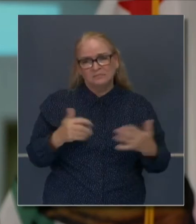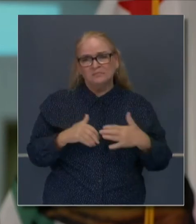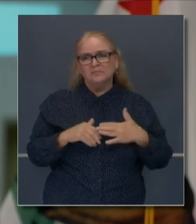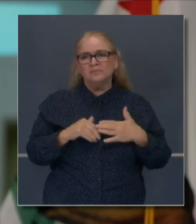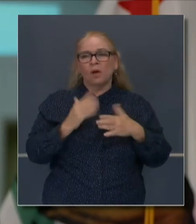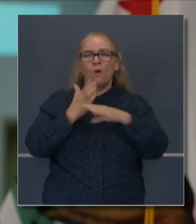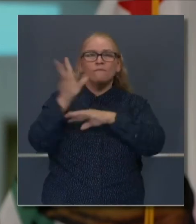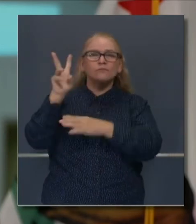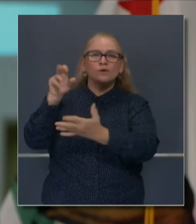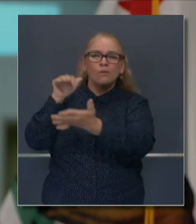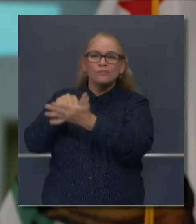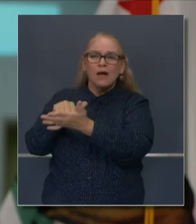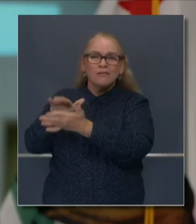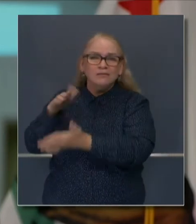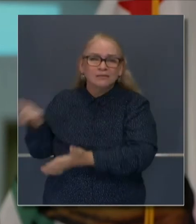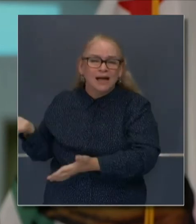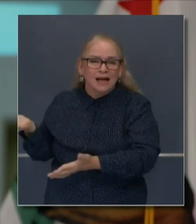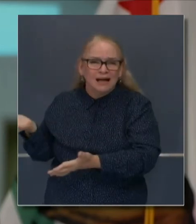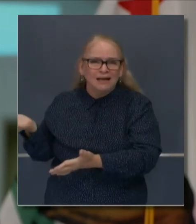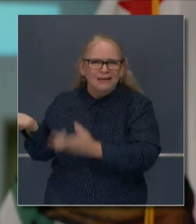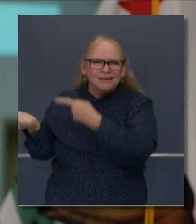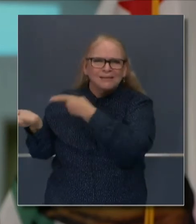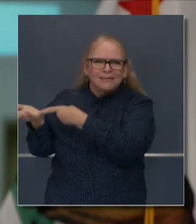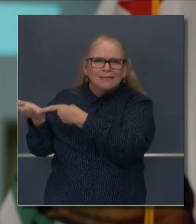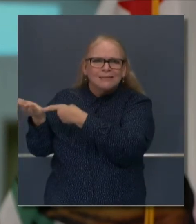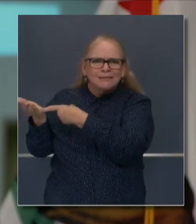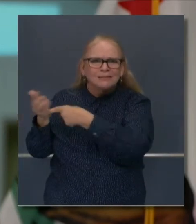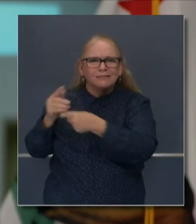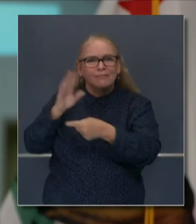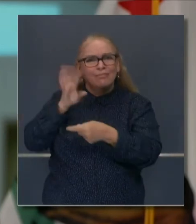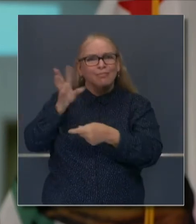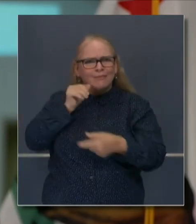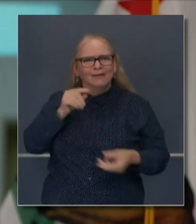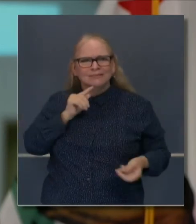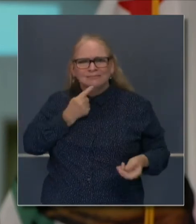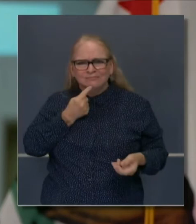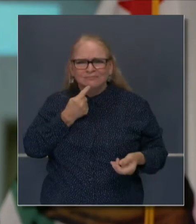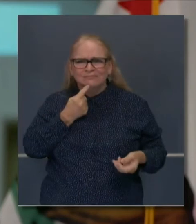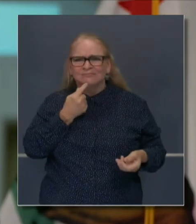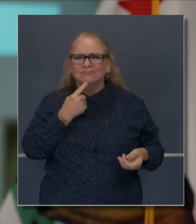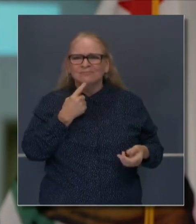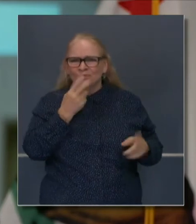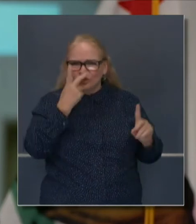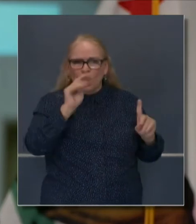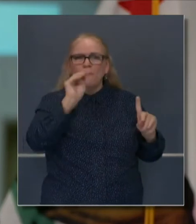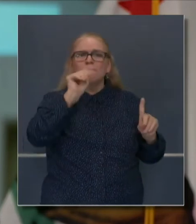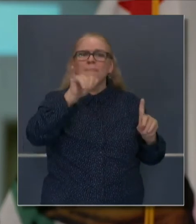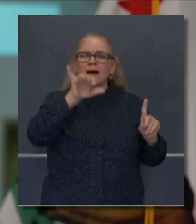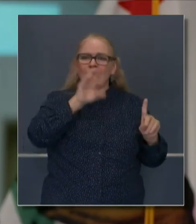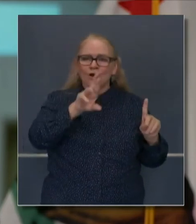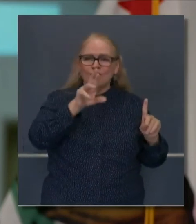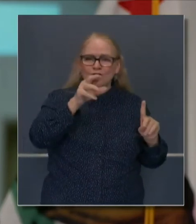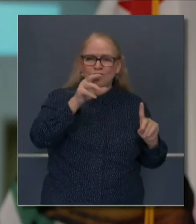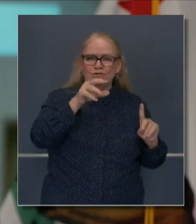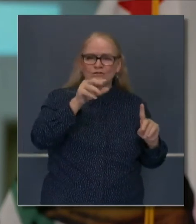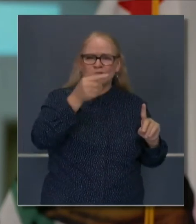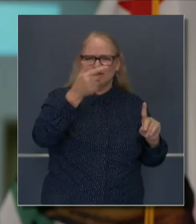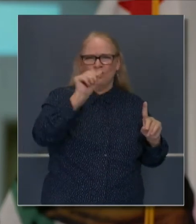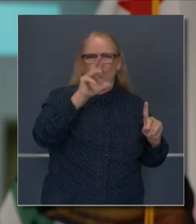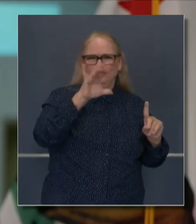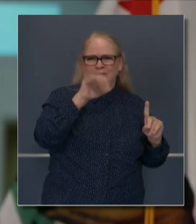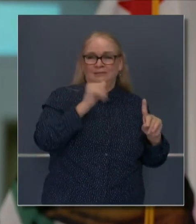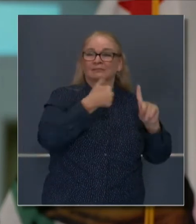I watched today Mayor Garcia of Long Beach on a national show reminding us that he lost both